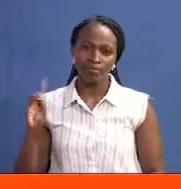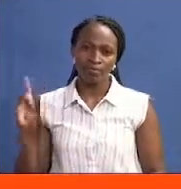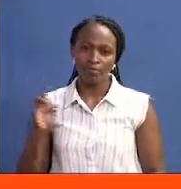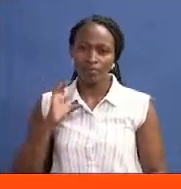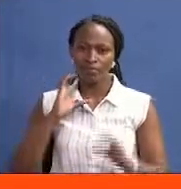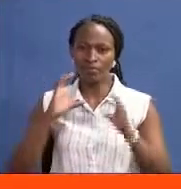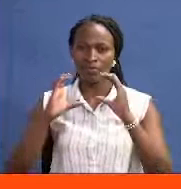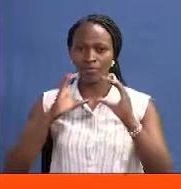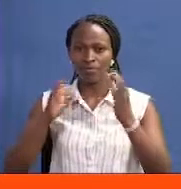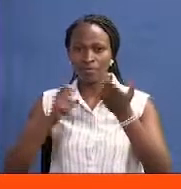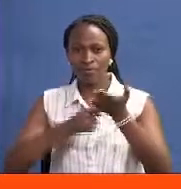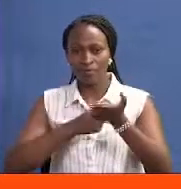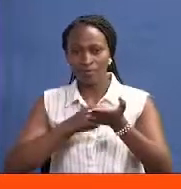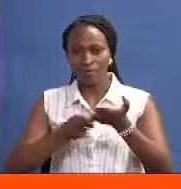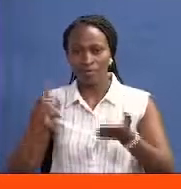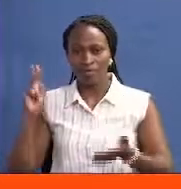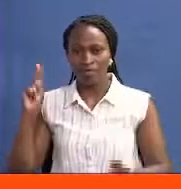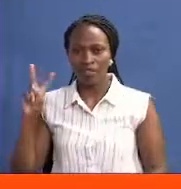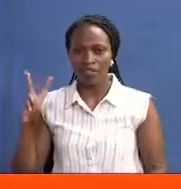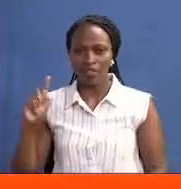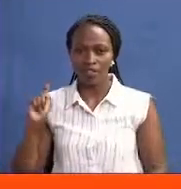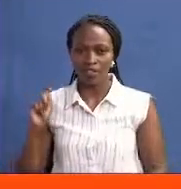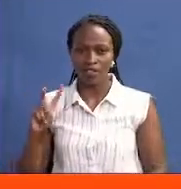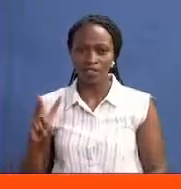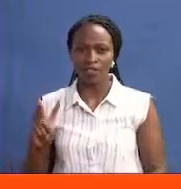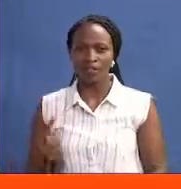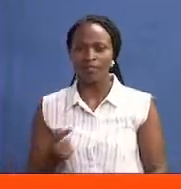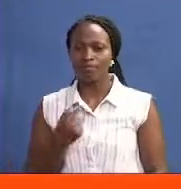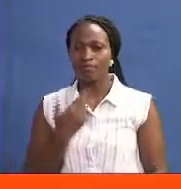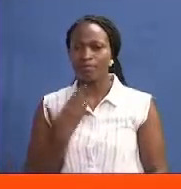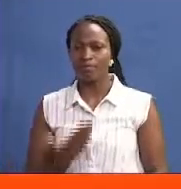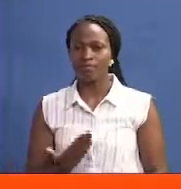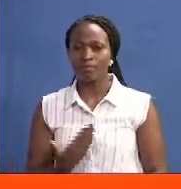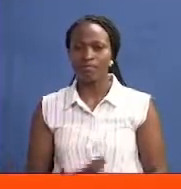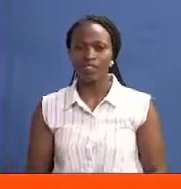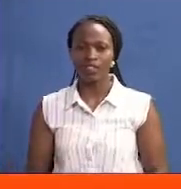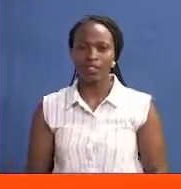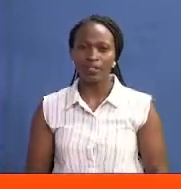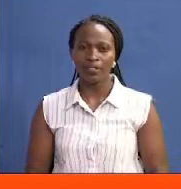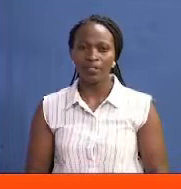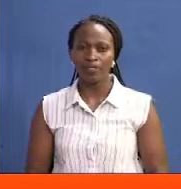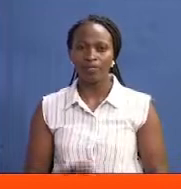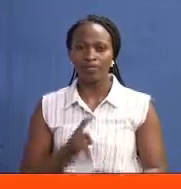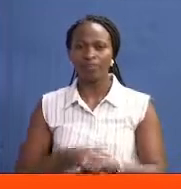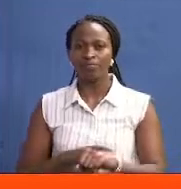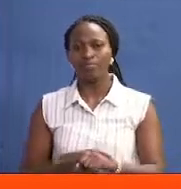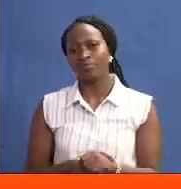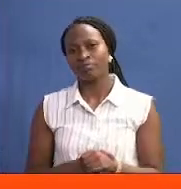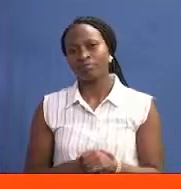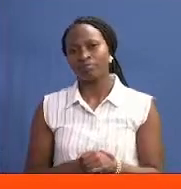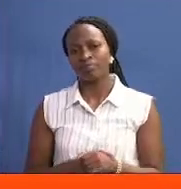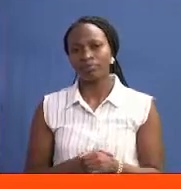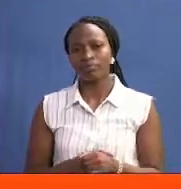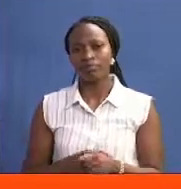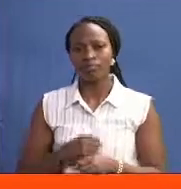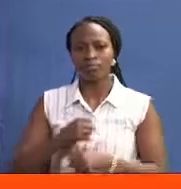and consultant at Kenyatta University. I'm glad to be here. Yeah, and without taking so much time, Dr. around 20